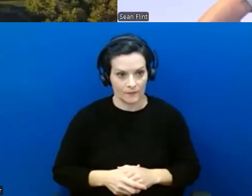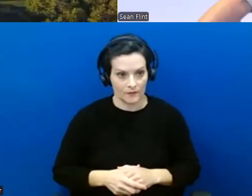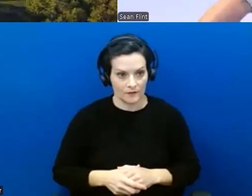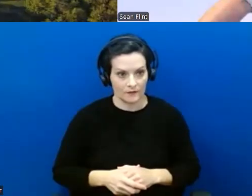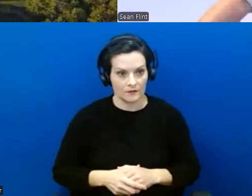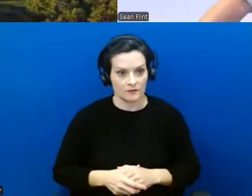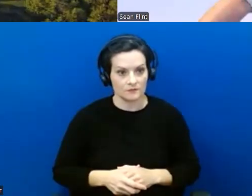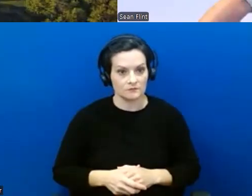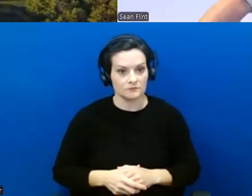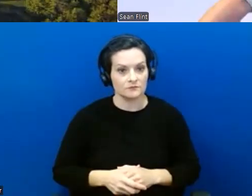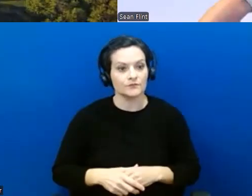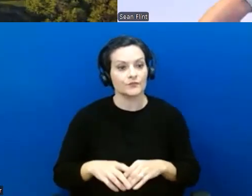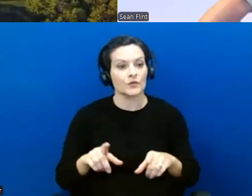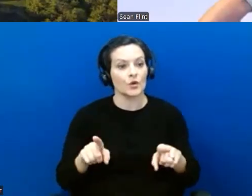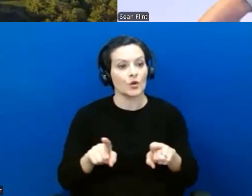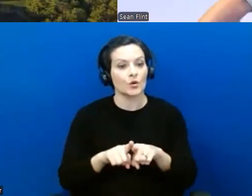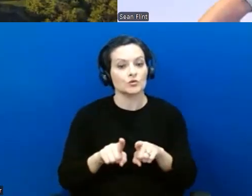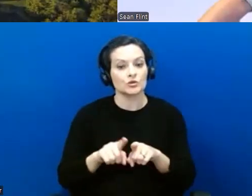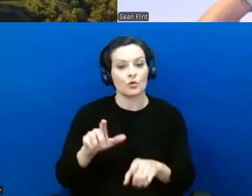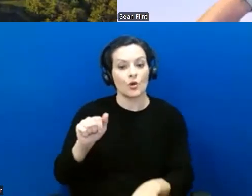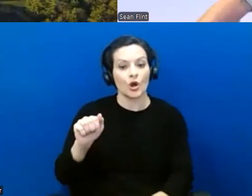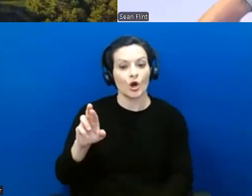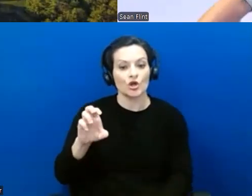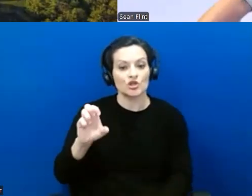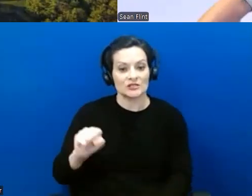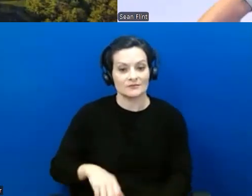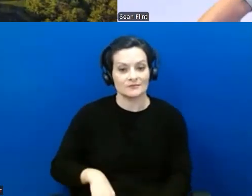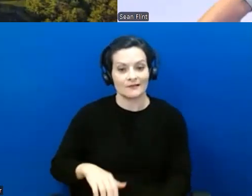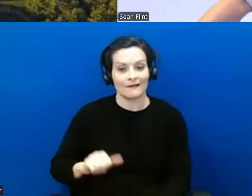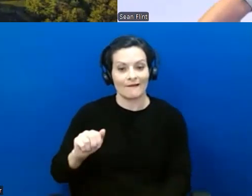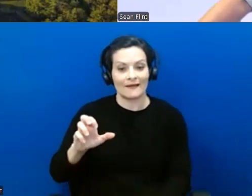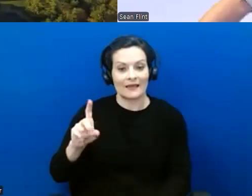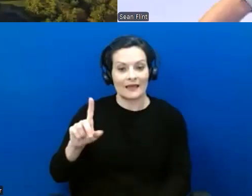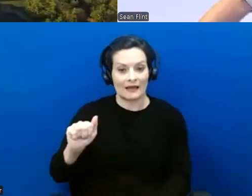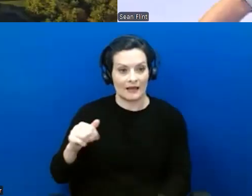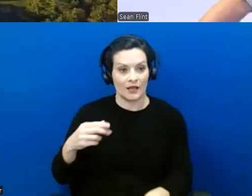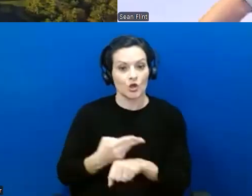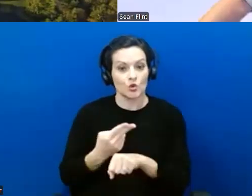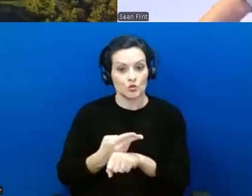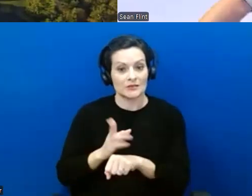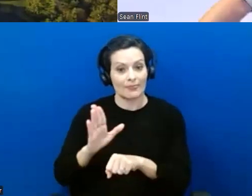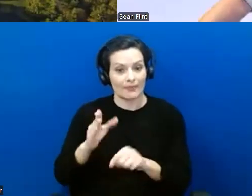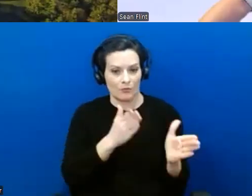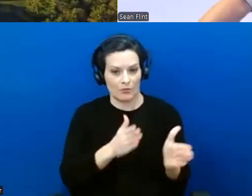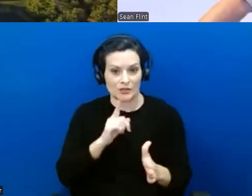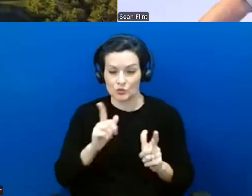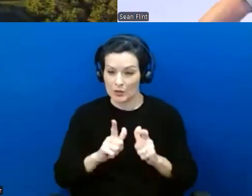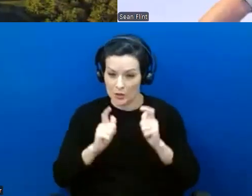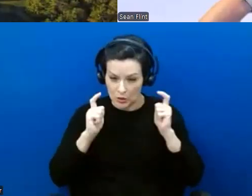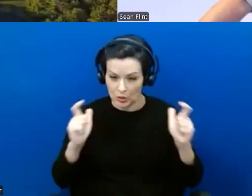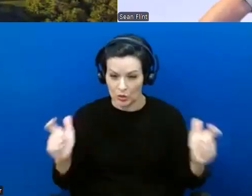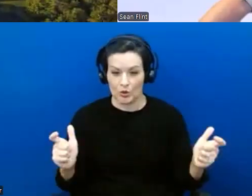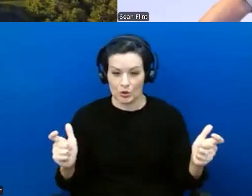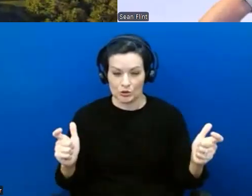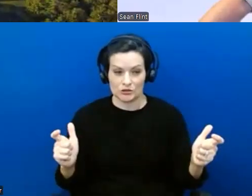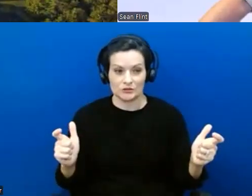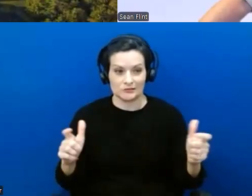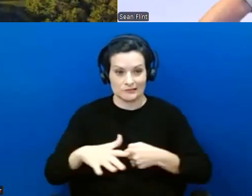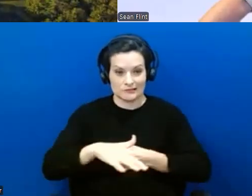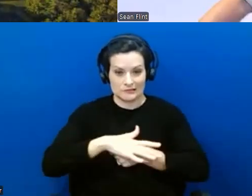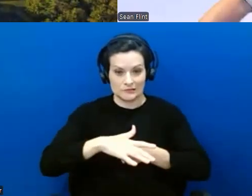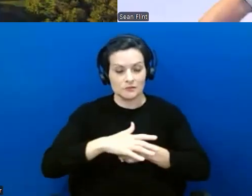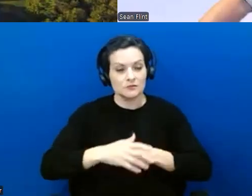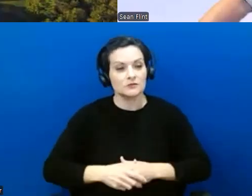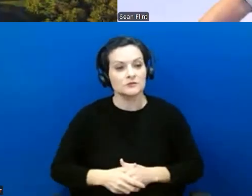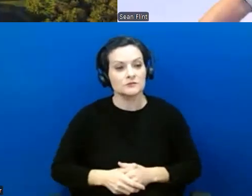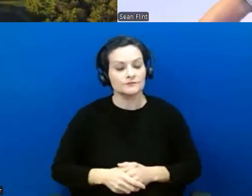also use it, they've used it at Arches and Acadia and like large scale planning for a whole area. So I did